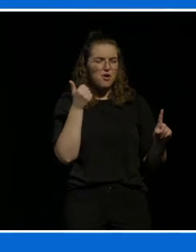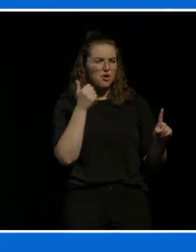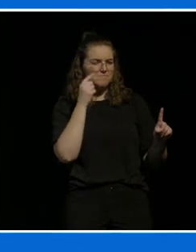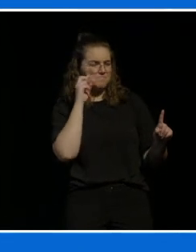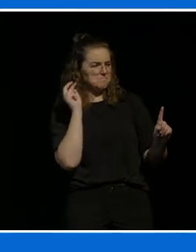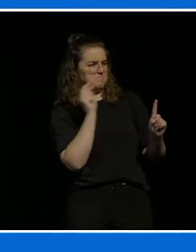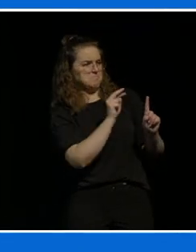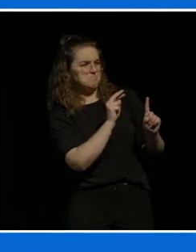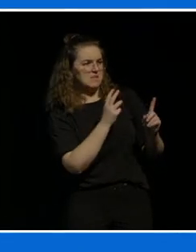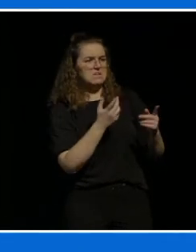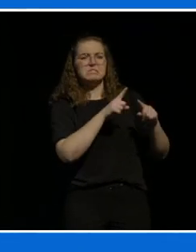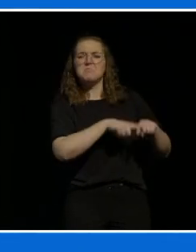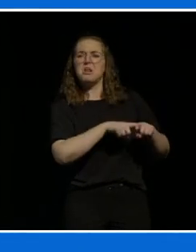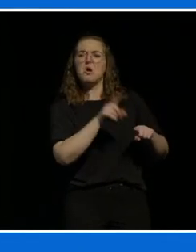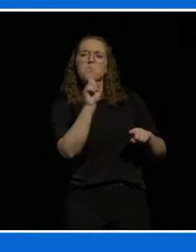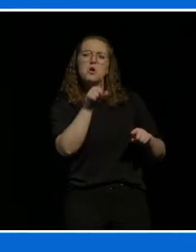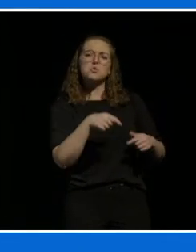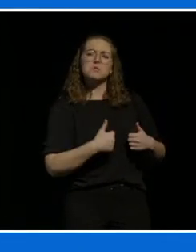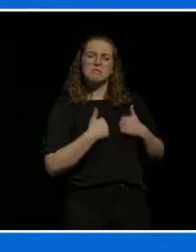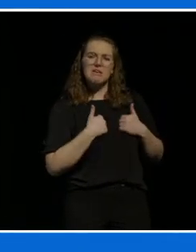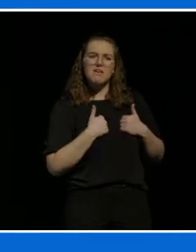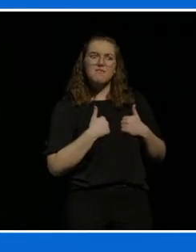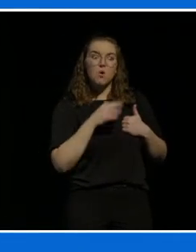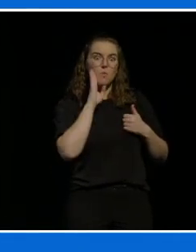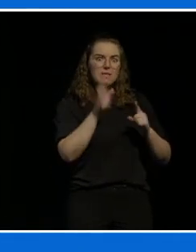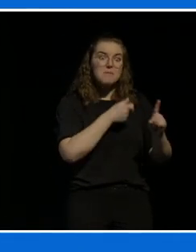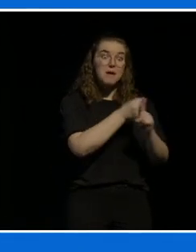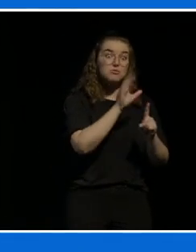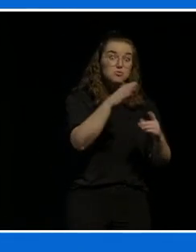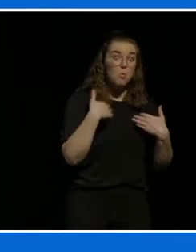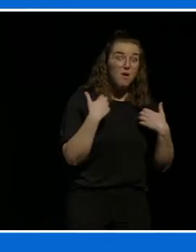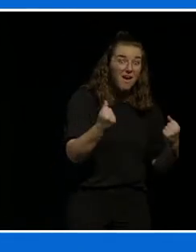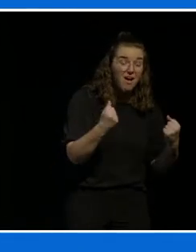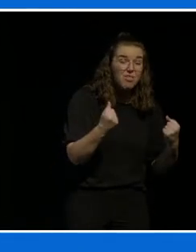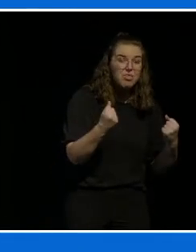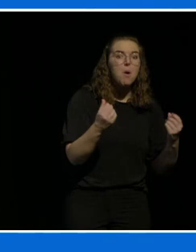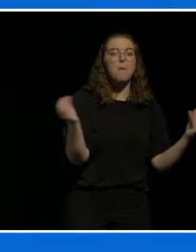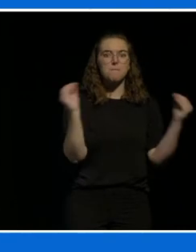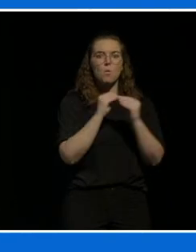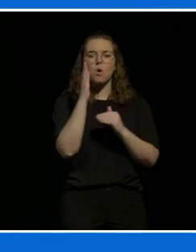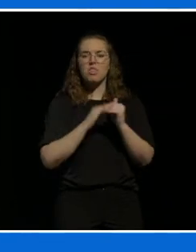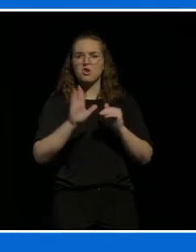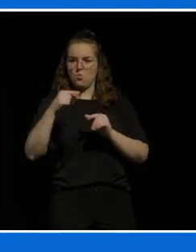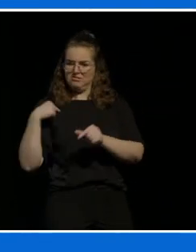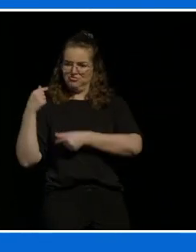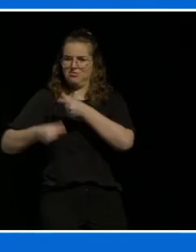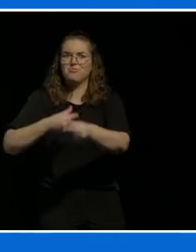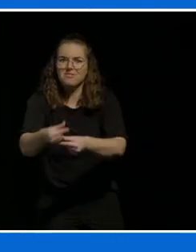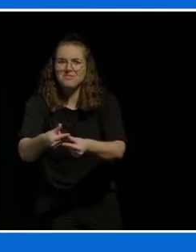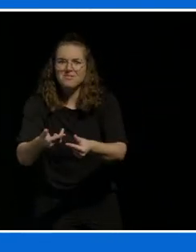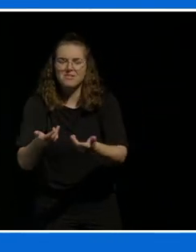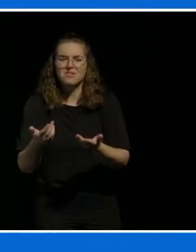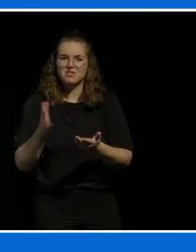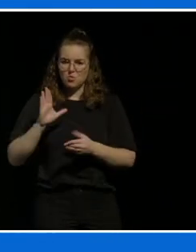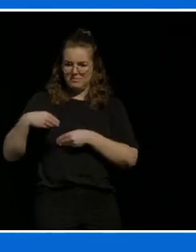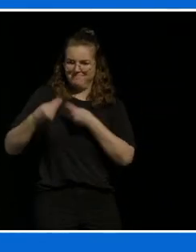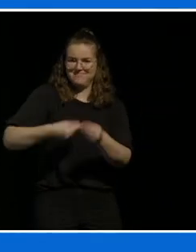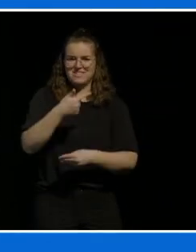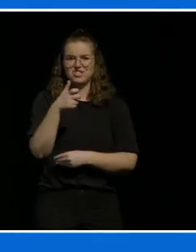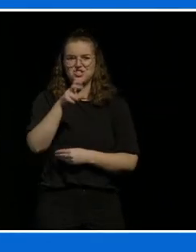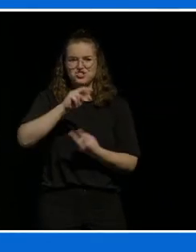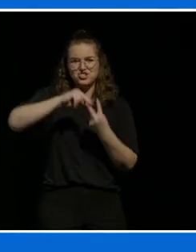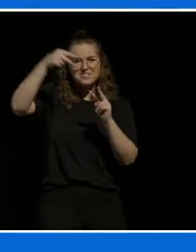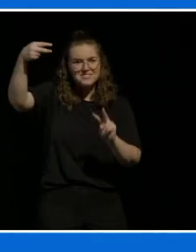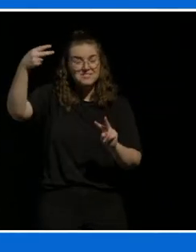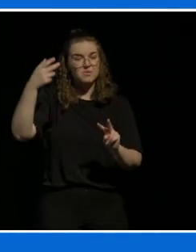That depending on where you live in the United States, that's going to impact your healthcare outcomes more than whatever genes you have. And when I started learning things like